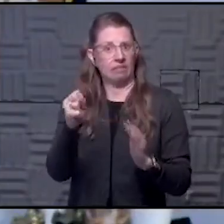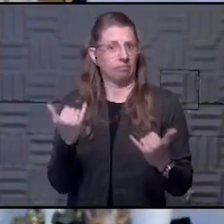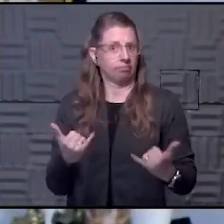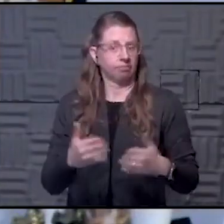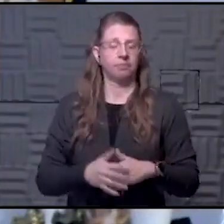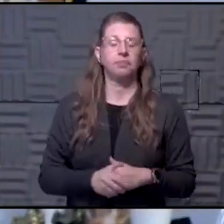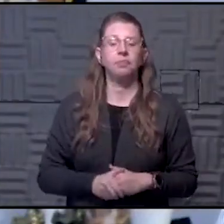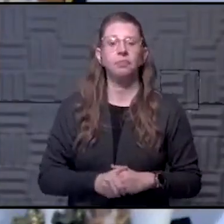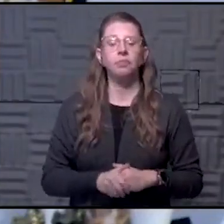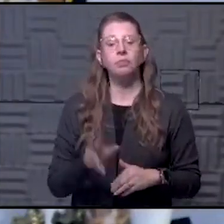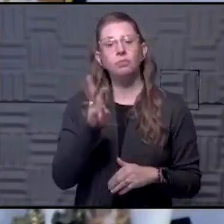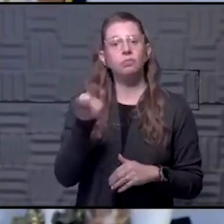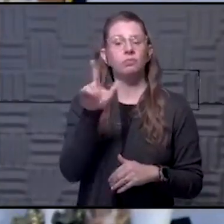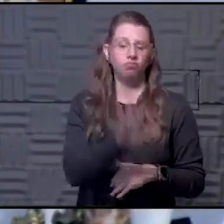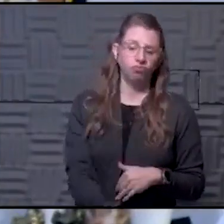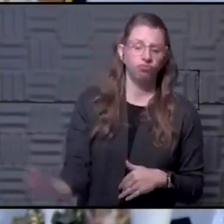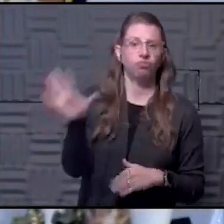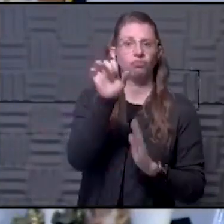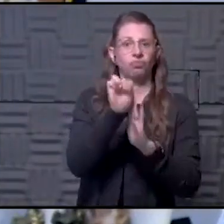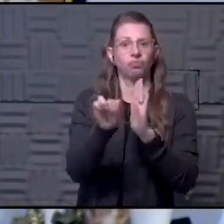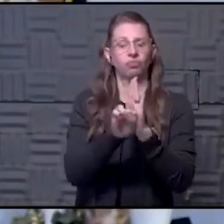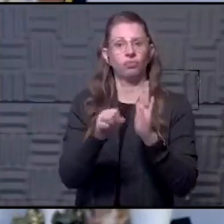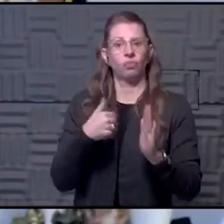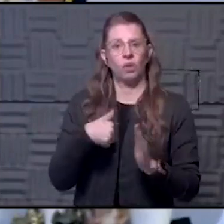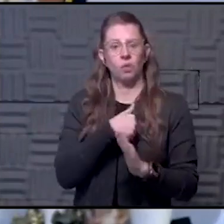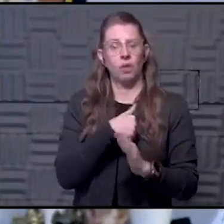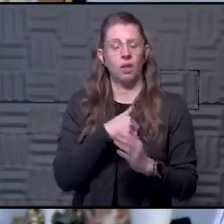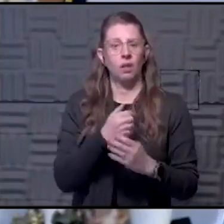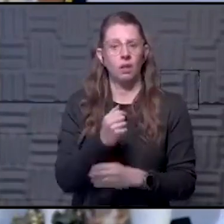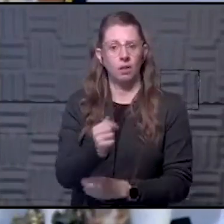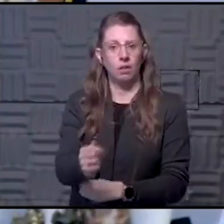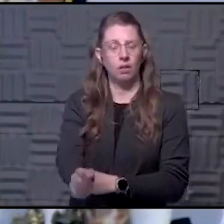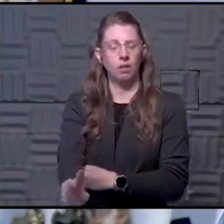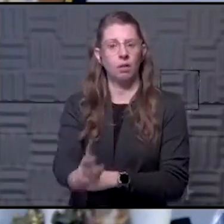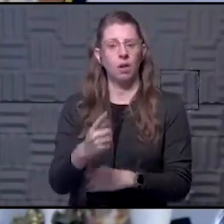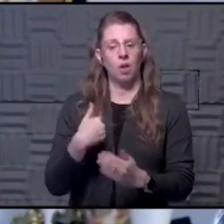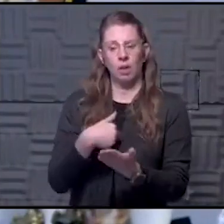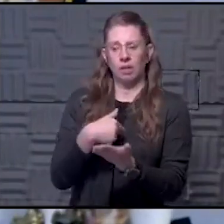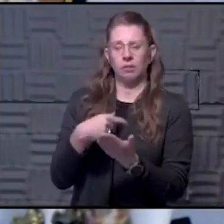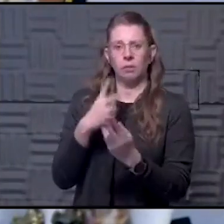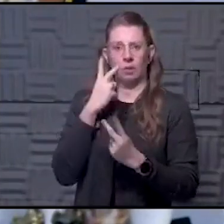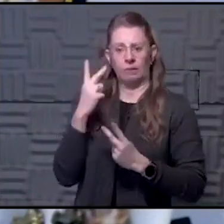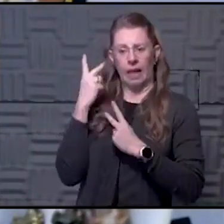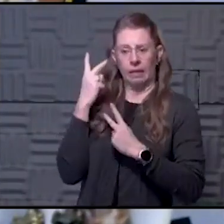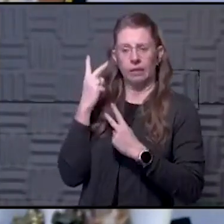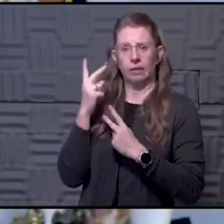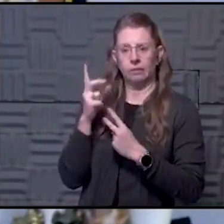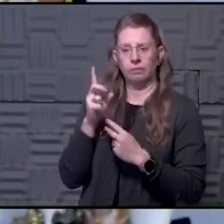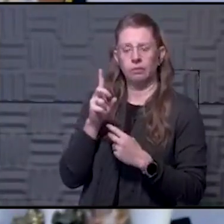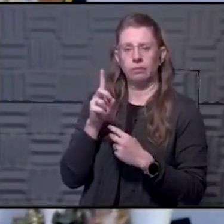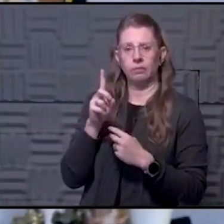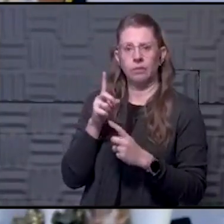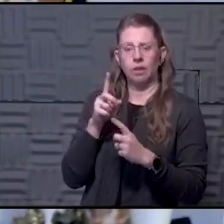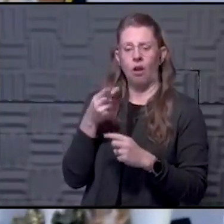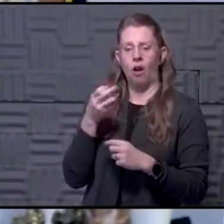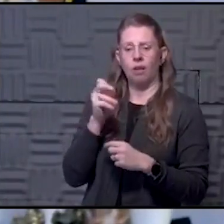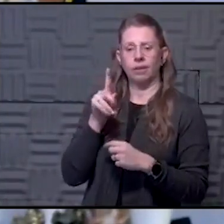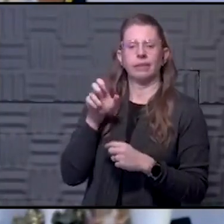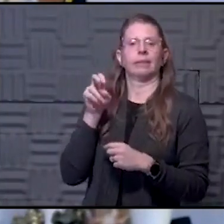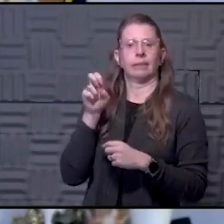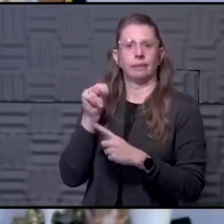Well, statewide, we're reflecting what Dr. Hawkinson talked about with very much improving numbers.